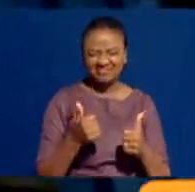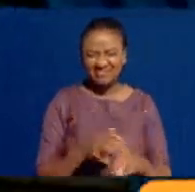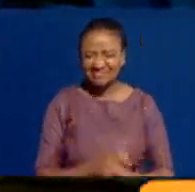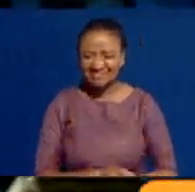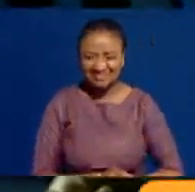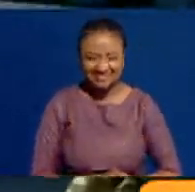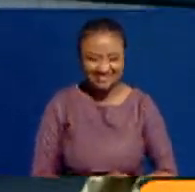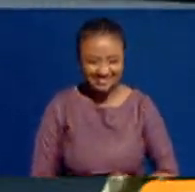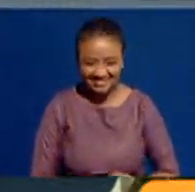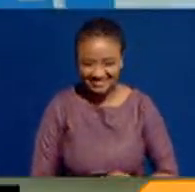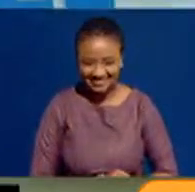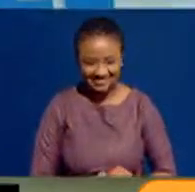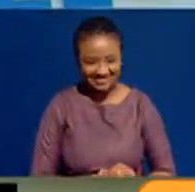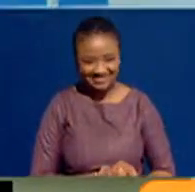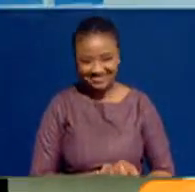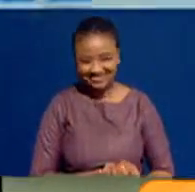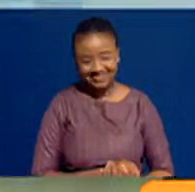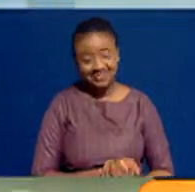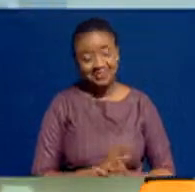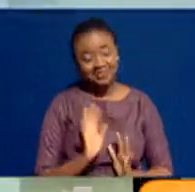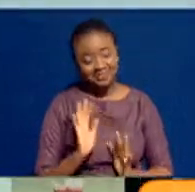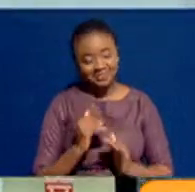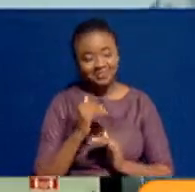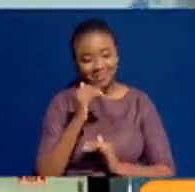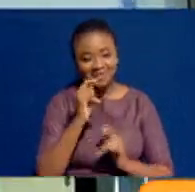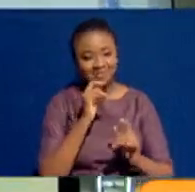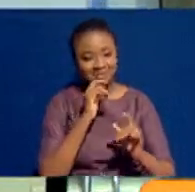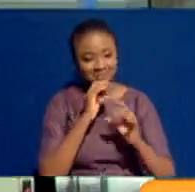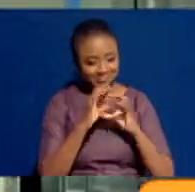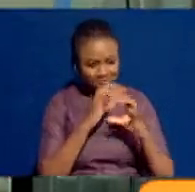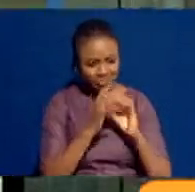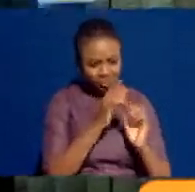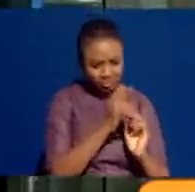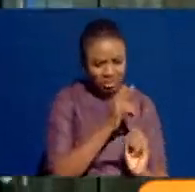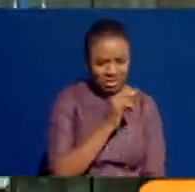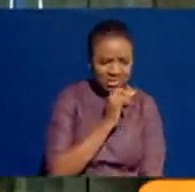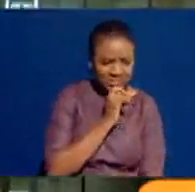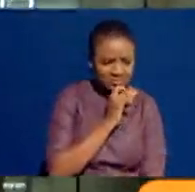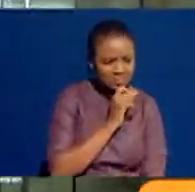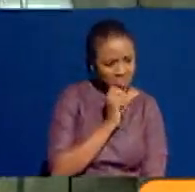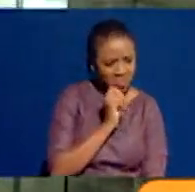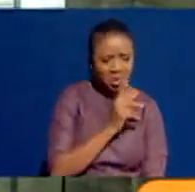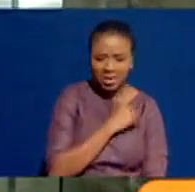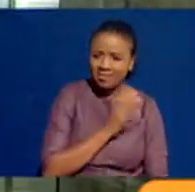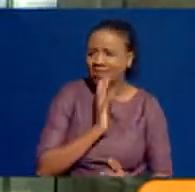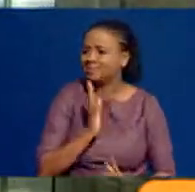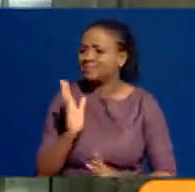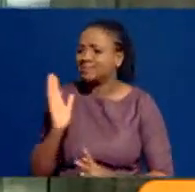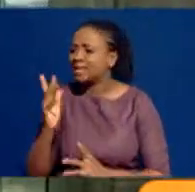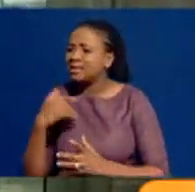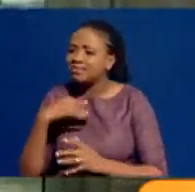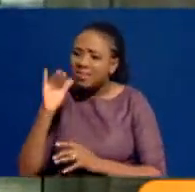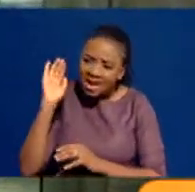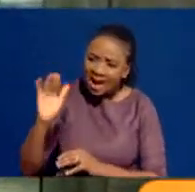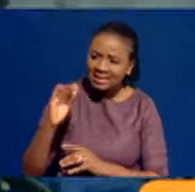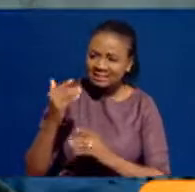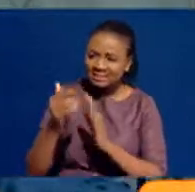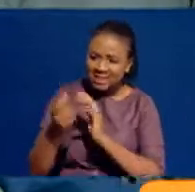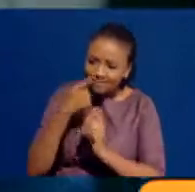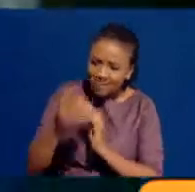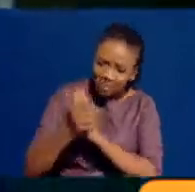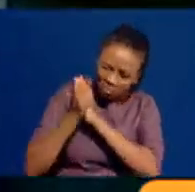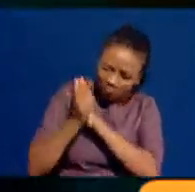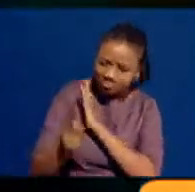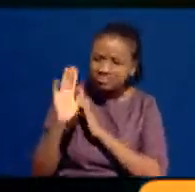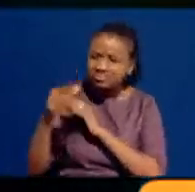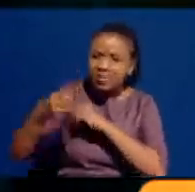Yeah. After speaking to Bridget, I sought to find out more about sleeve gastrectomy from a medical expert. I'm